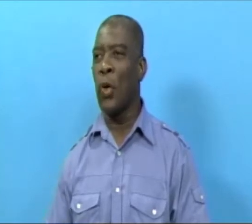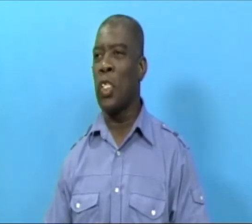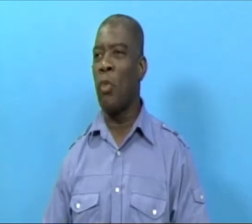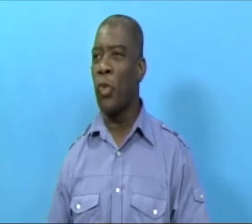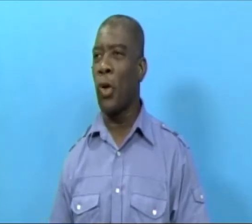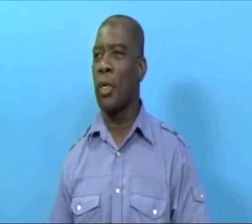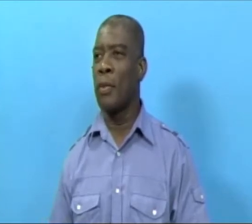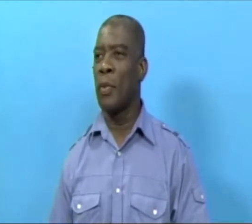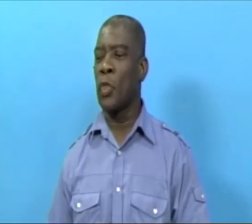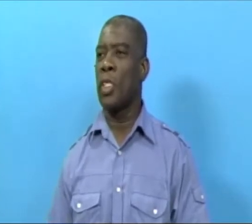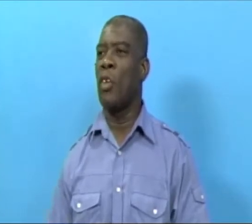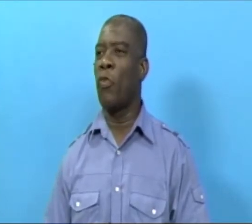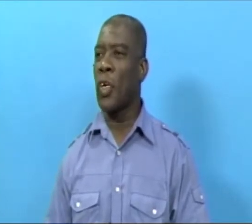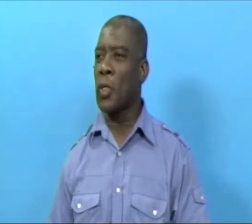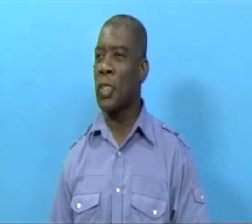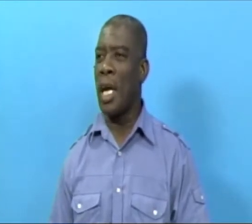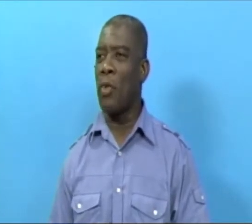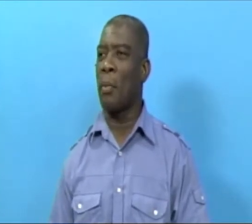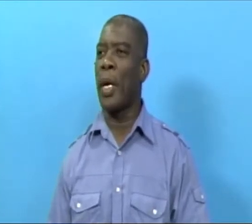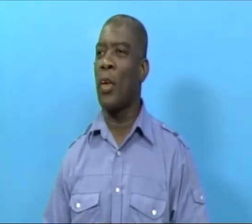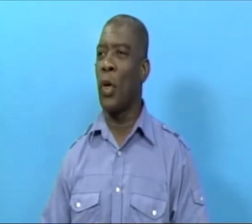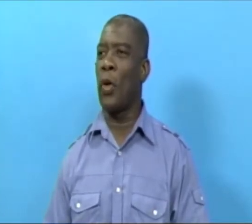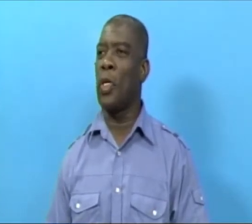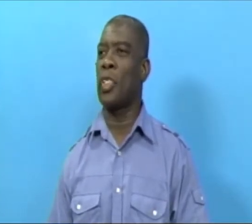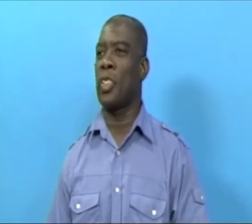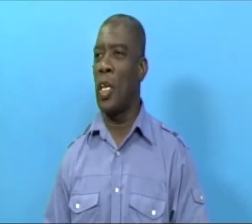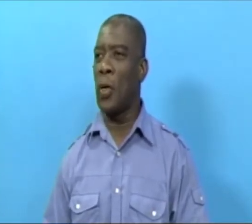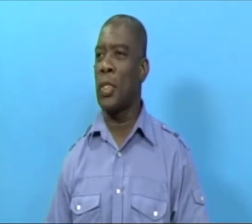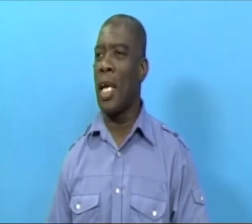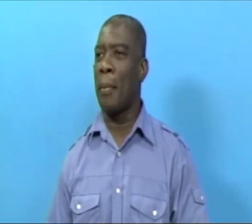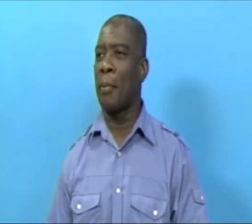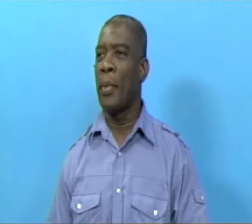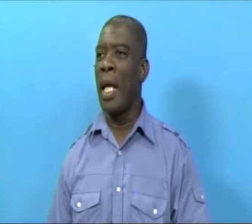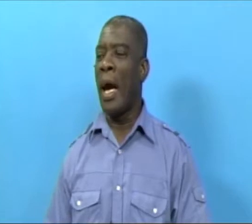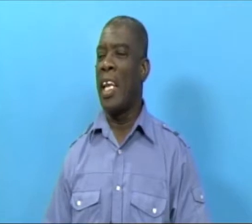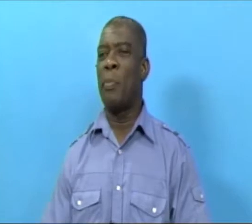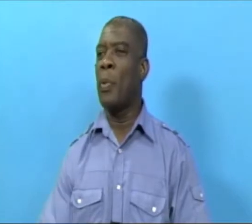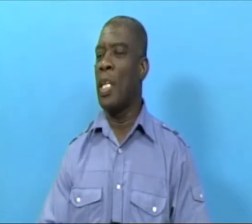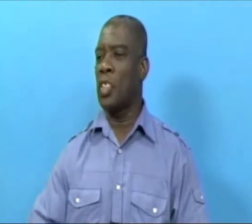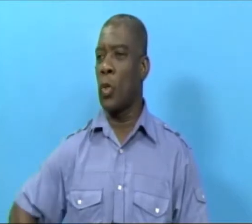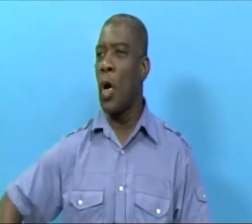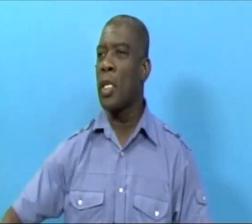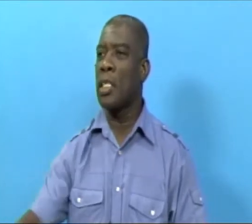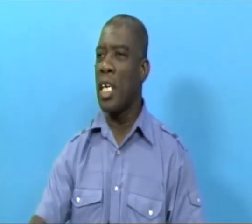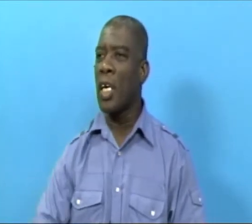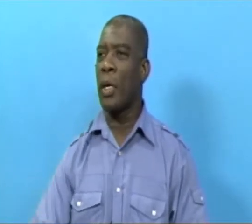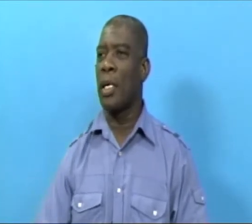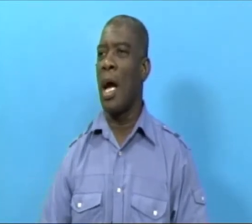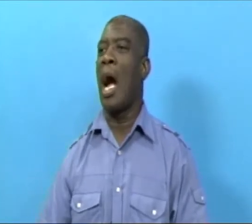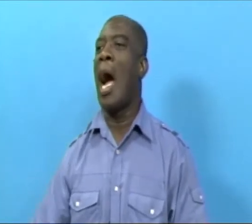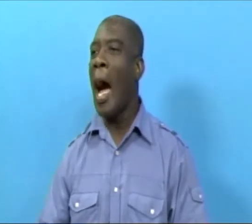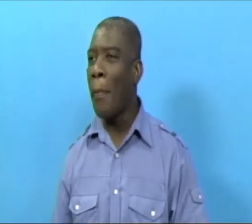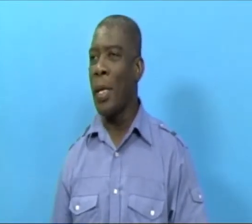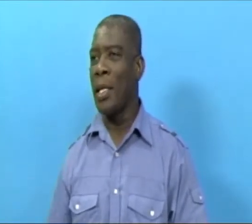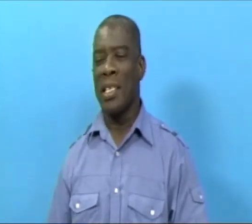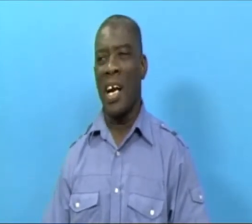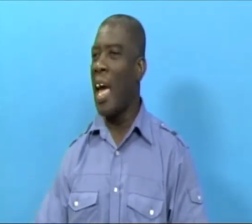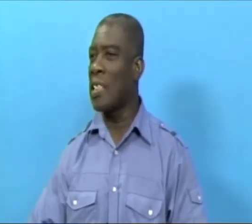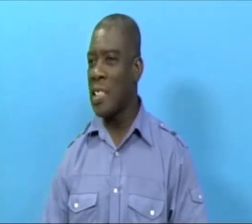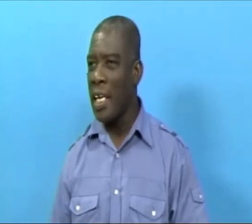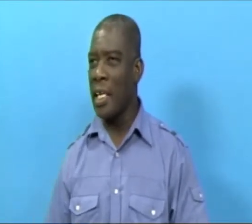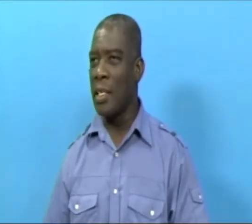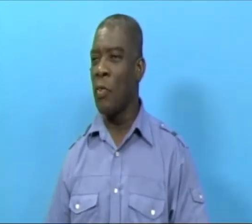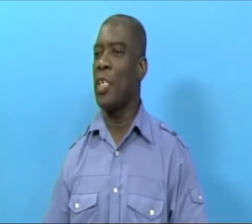Oldie Goldies before. So this is the first time we are bringing Oldie Goldies to St. Lawrence Gap. And the people in the surrounding area are happy, they